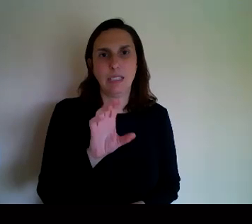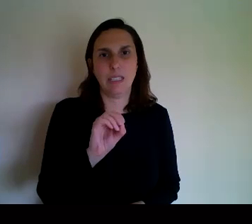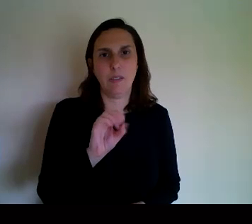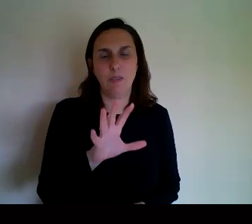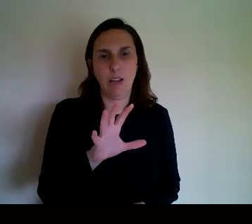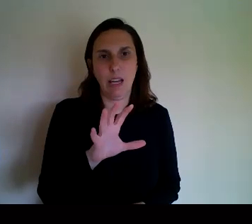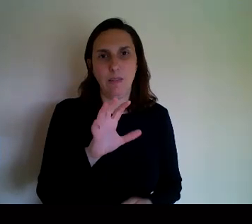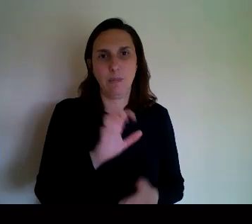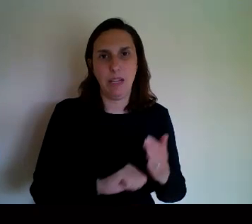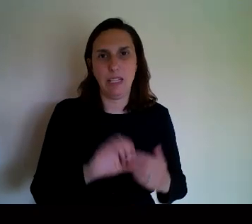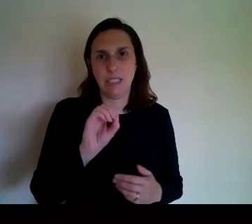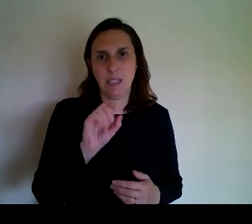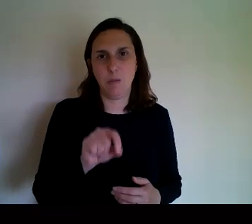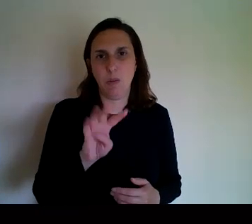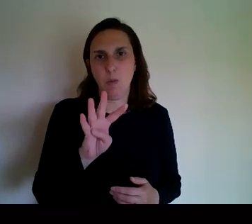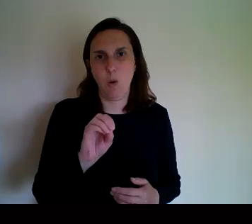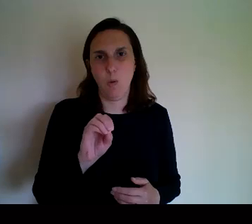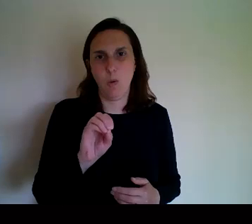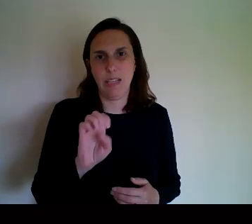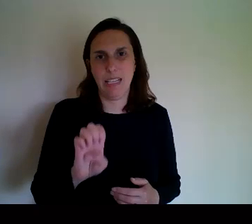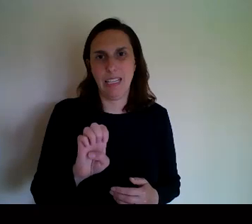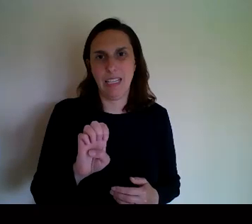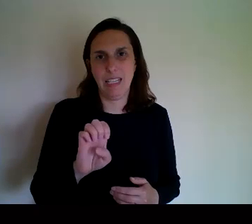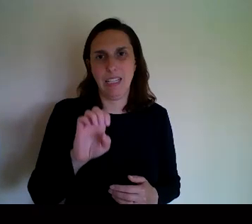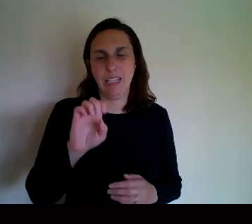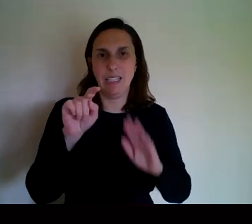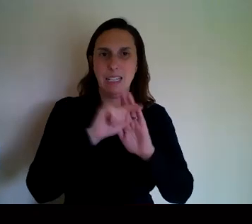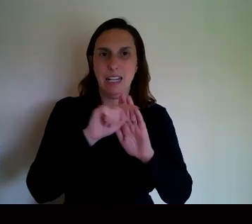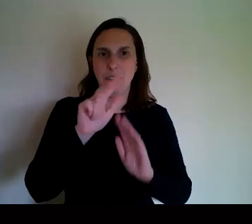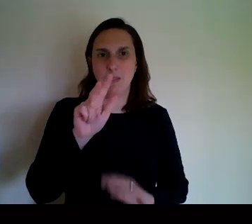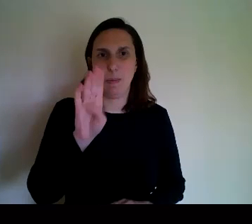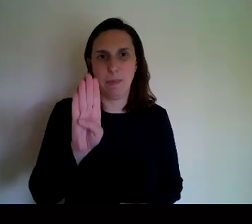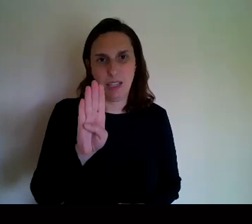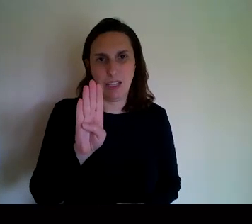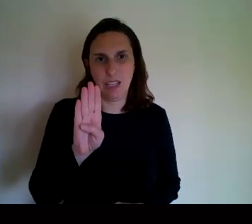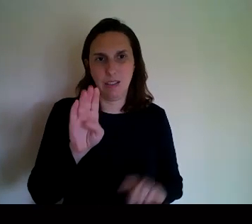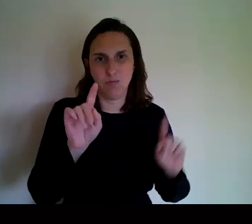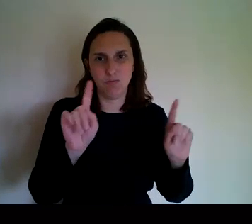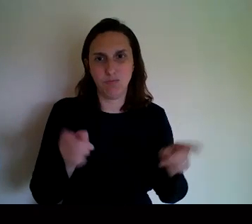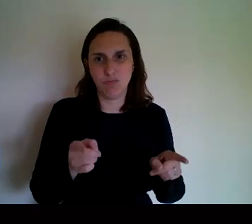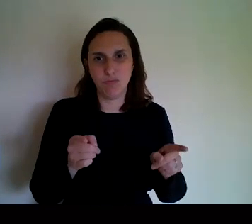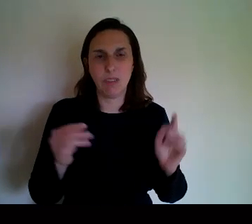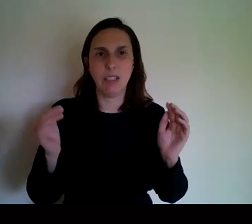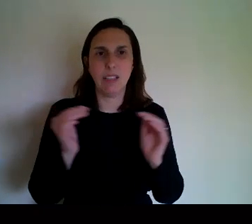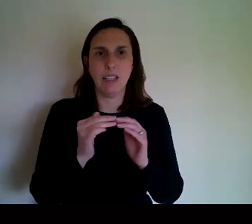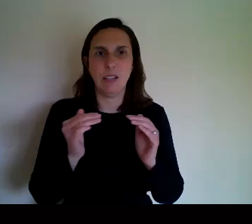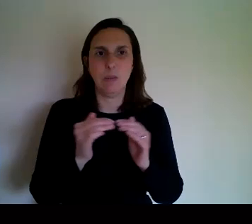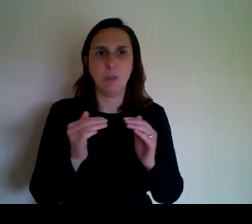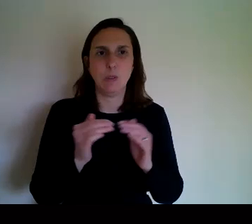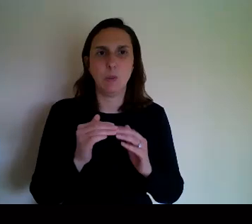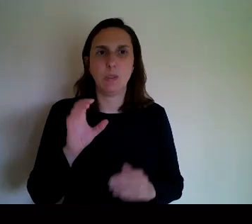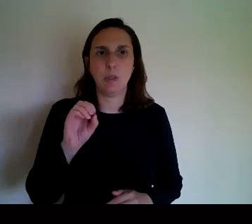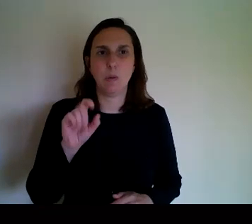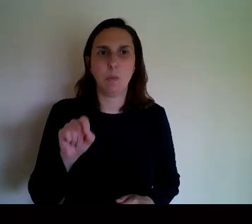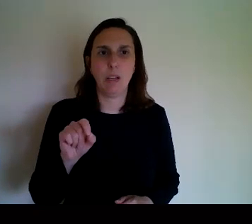0.05 minus 0.40 e to the negative 3b is equal to